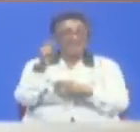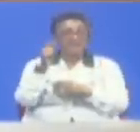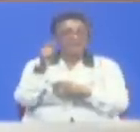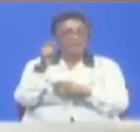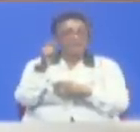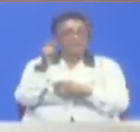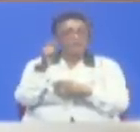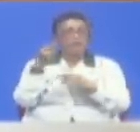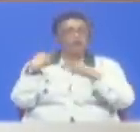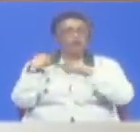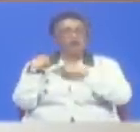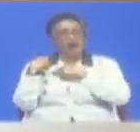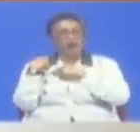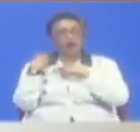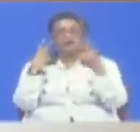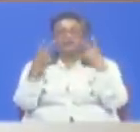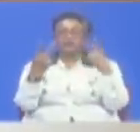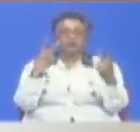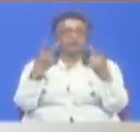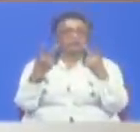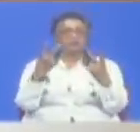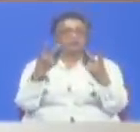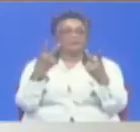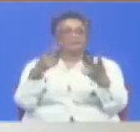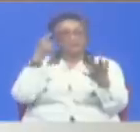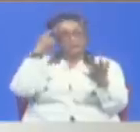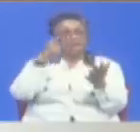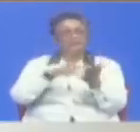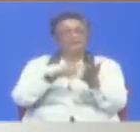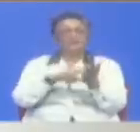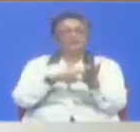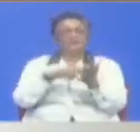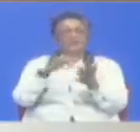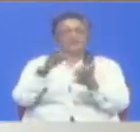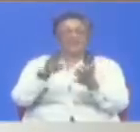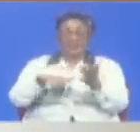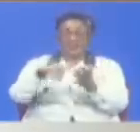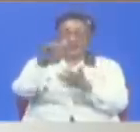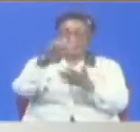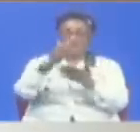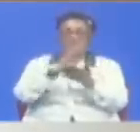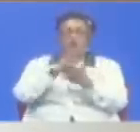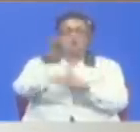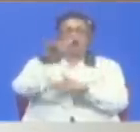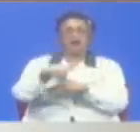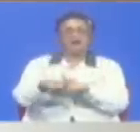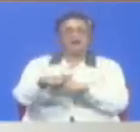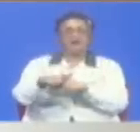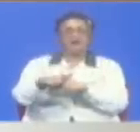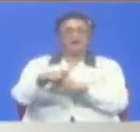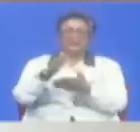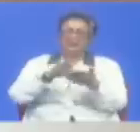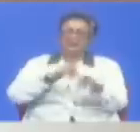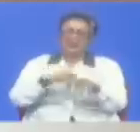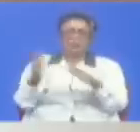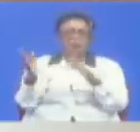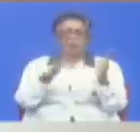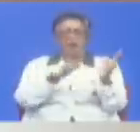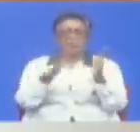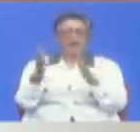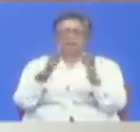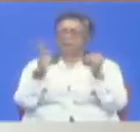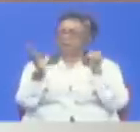rely on visual recognition of the airstrips before you land. So if you find the weather is low, for example, then it becomes very